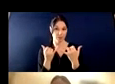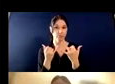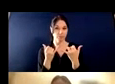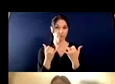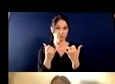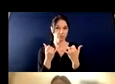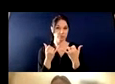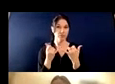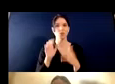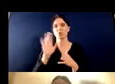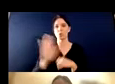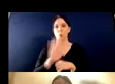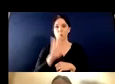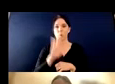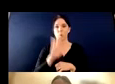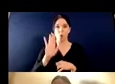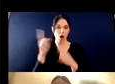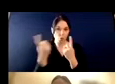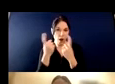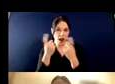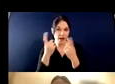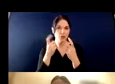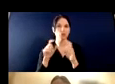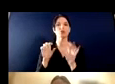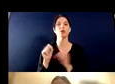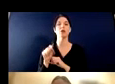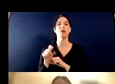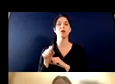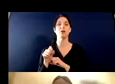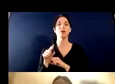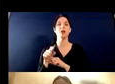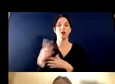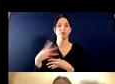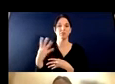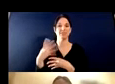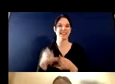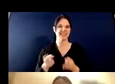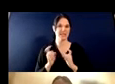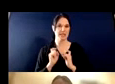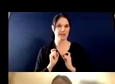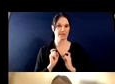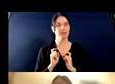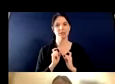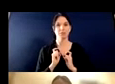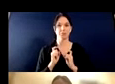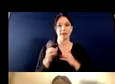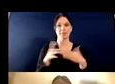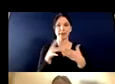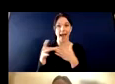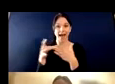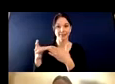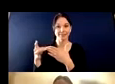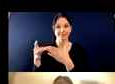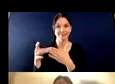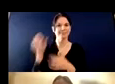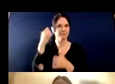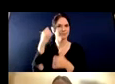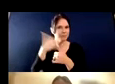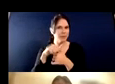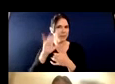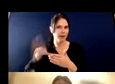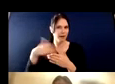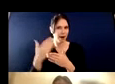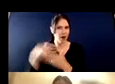what to focus on and kind of give me a lay of the land. A reminder that all of the questions in the Q&A should